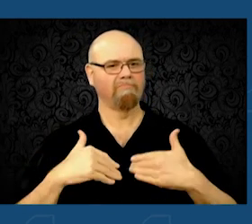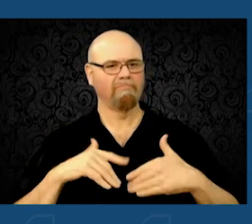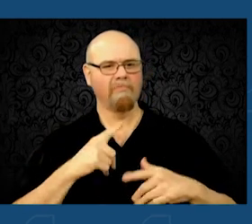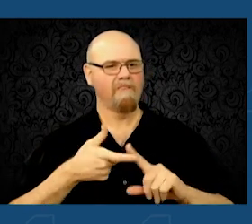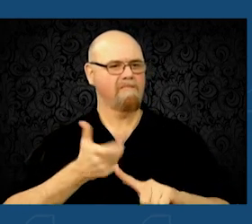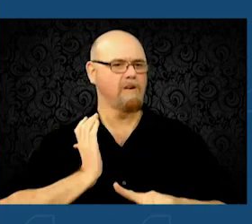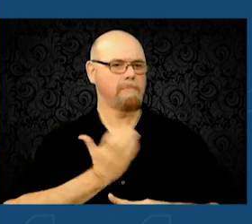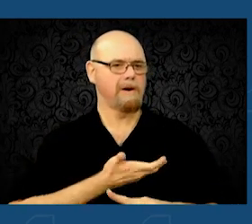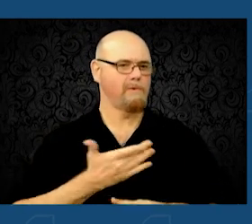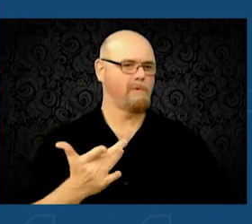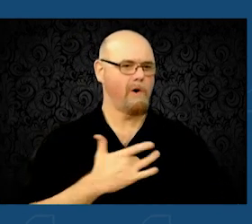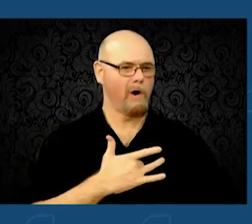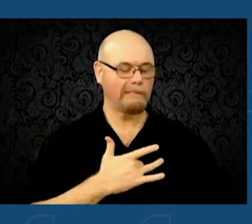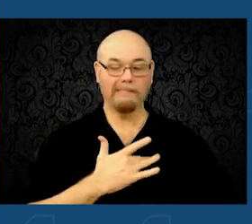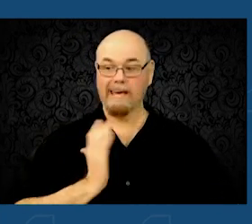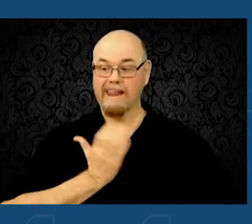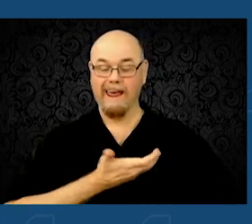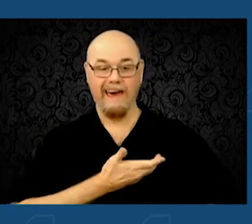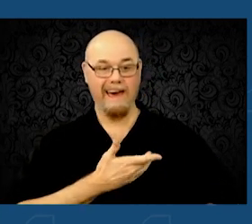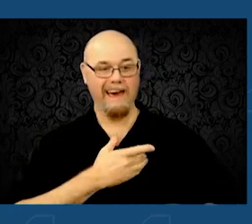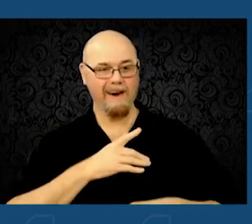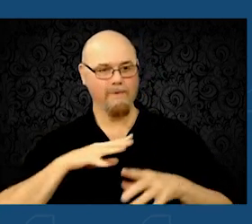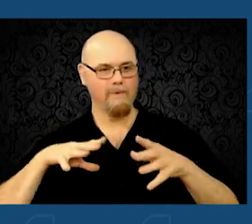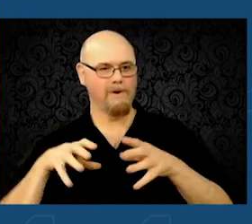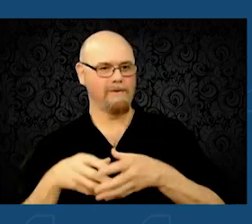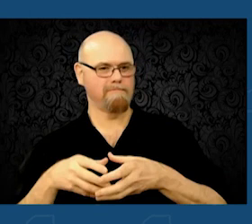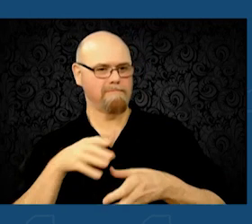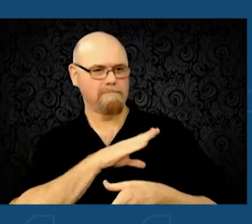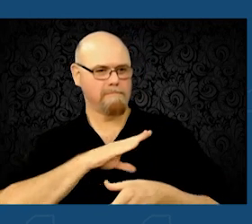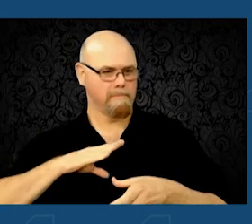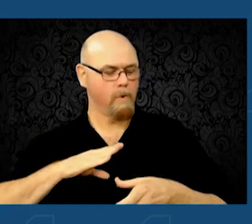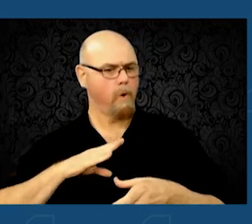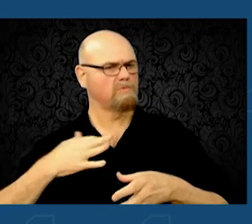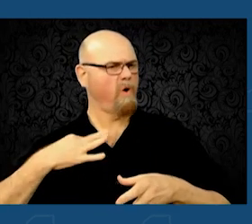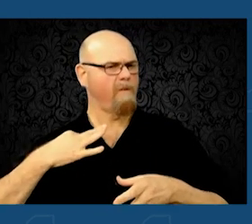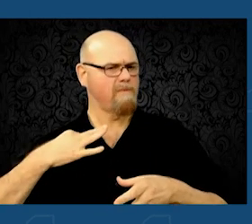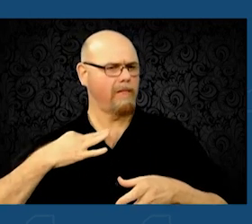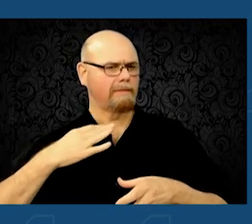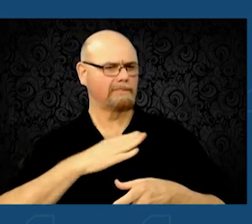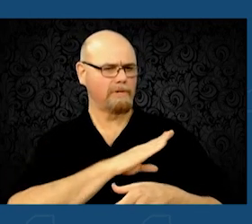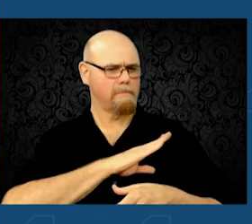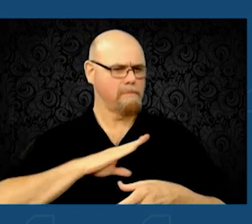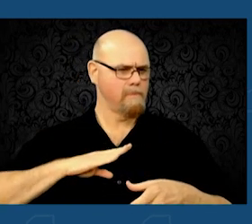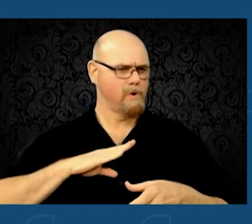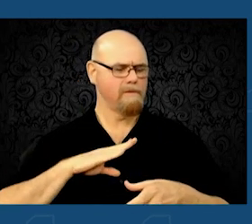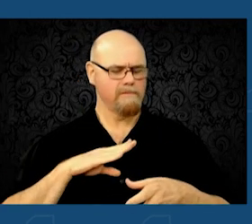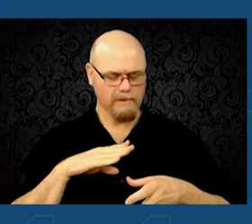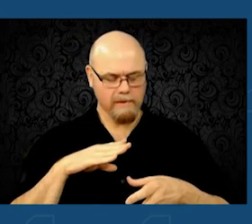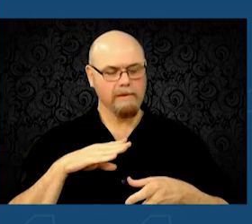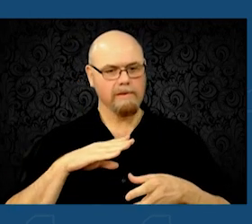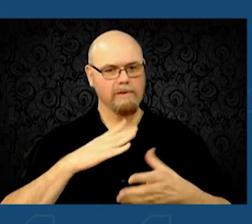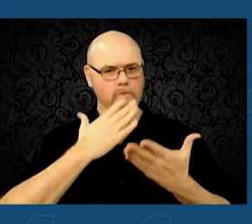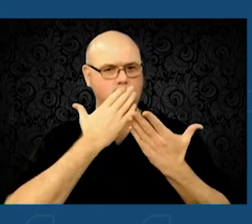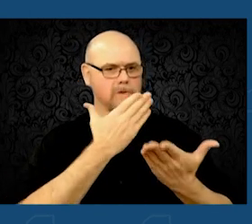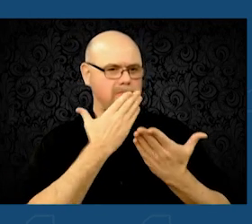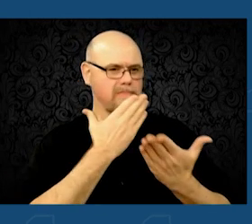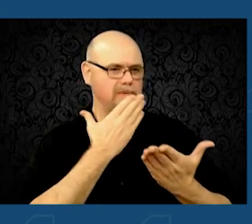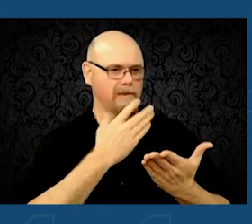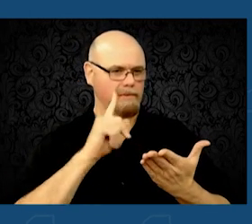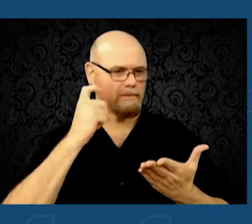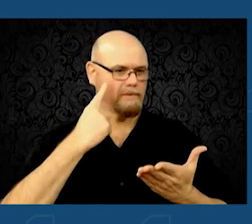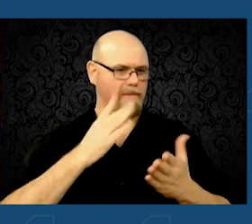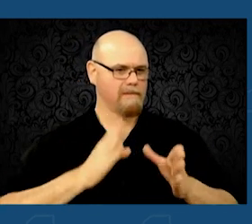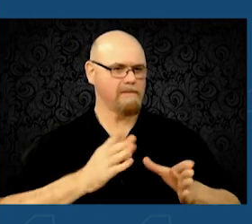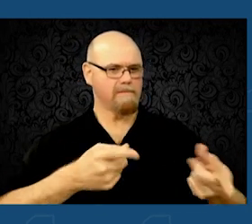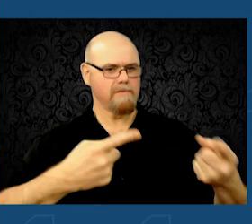board, dedicated board, which is a volunteer board of directors, we thank you for being here in this special